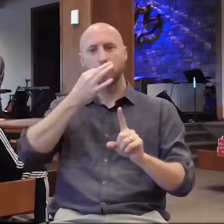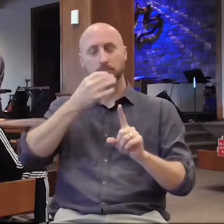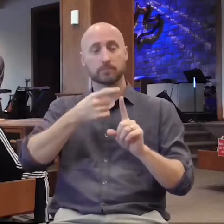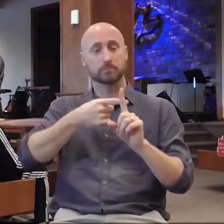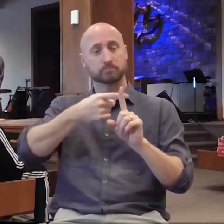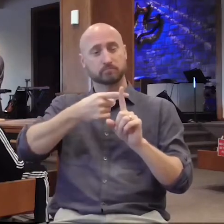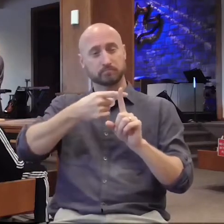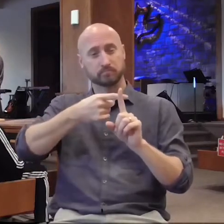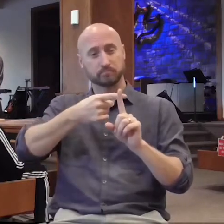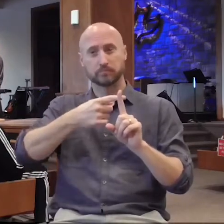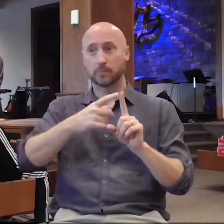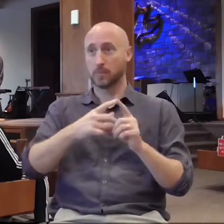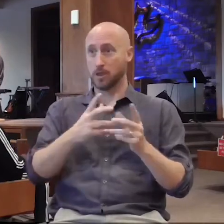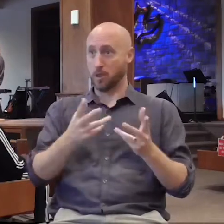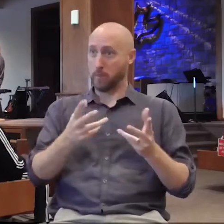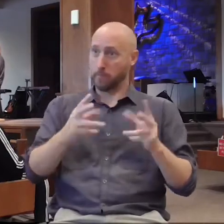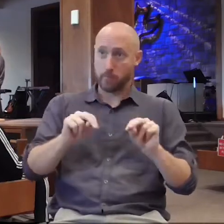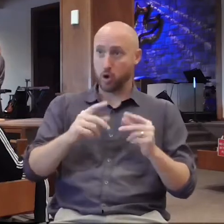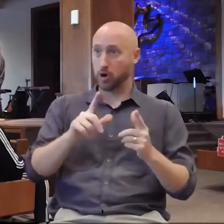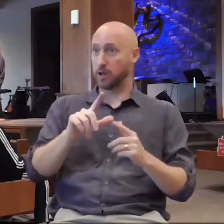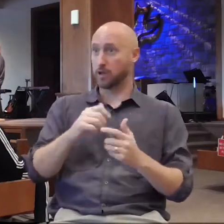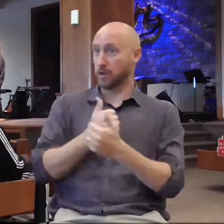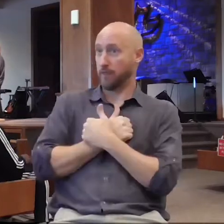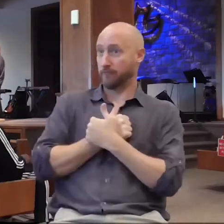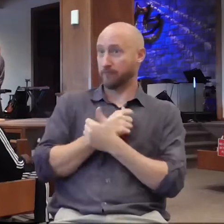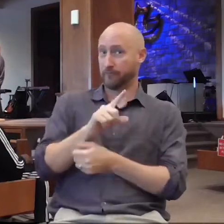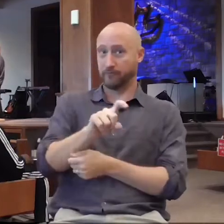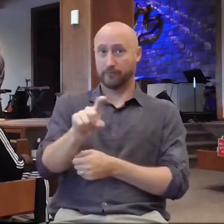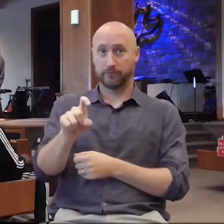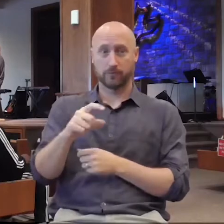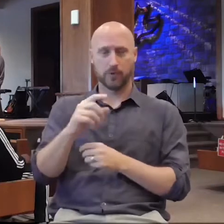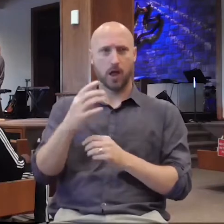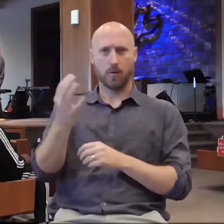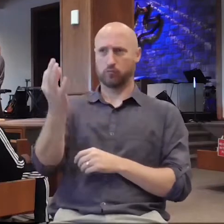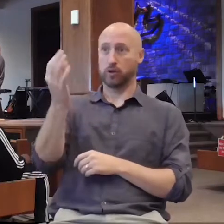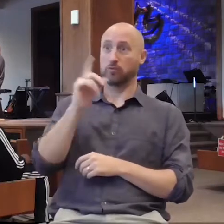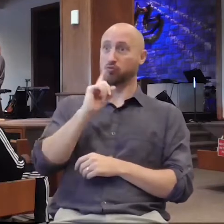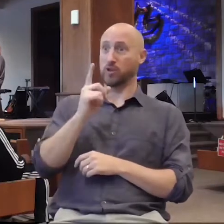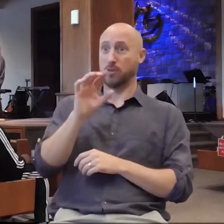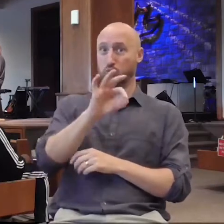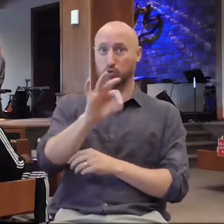we still look? I'm preaching to me. I'm not preaching to you.